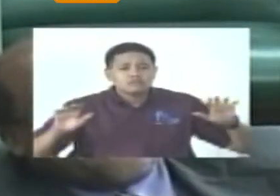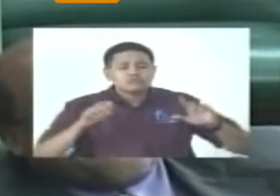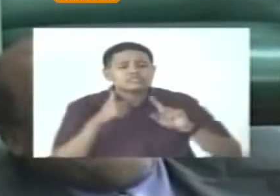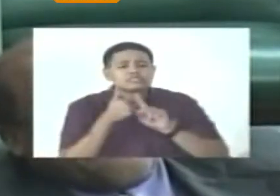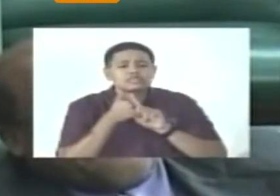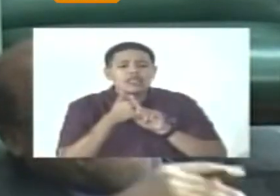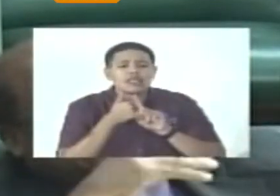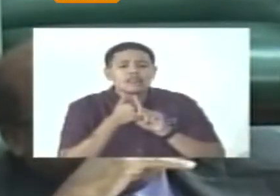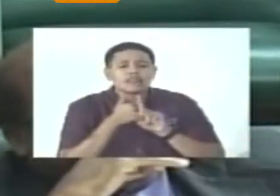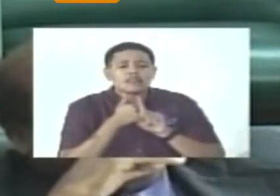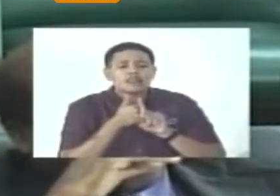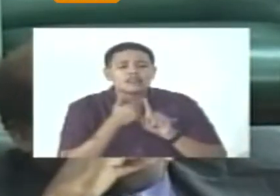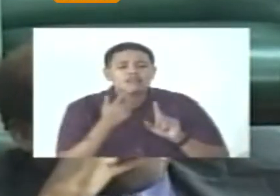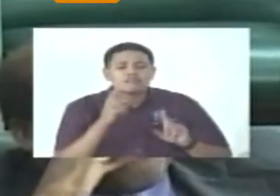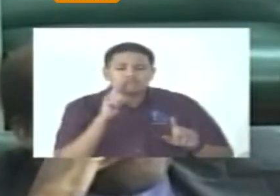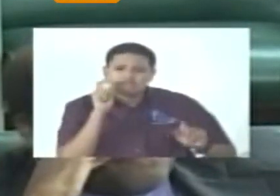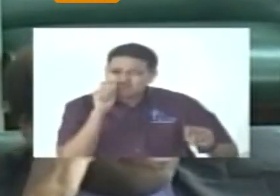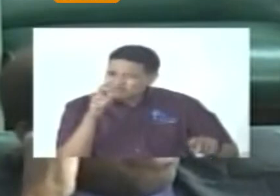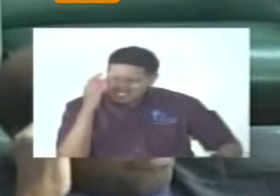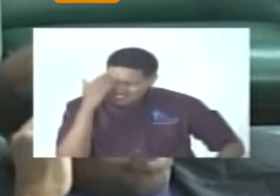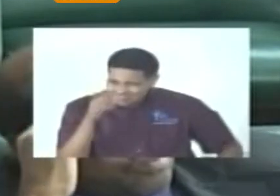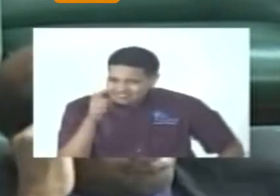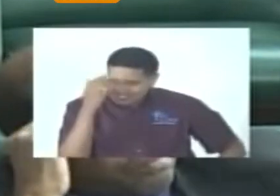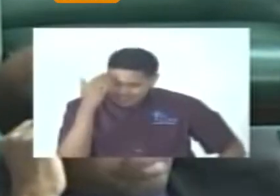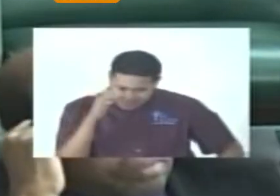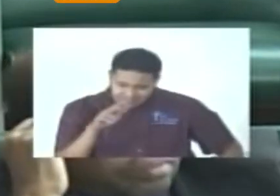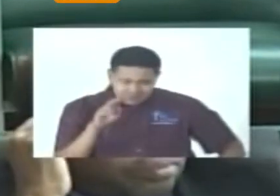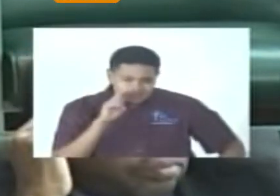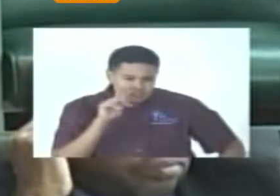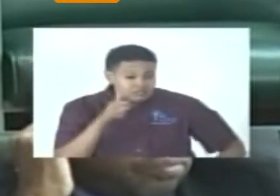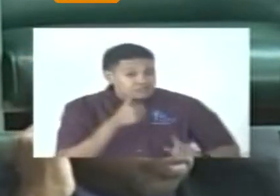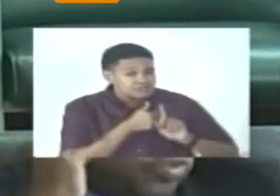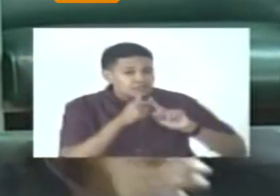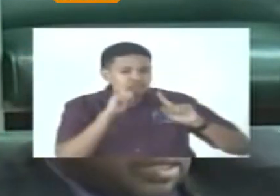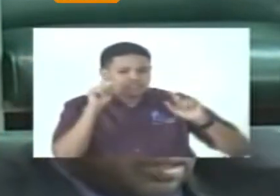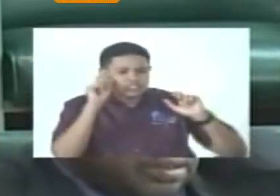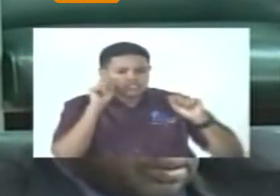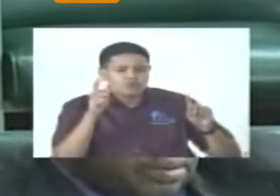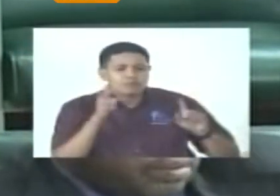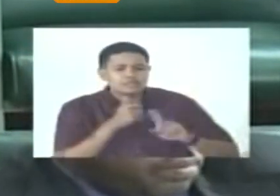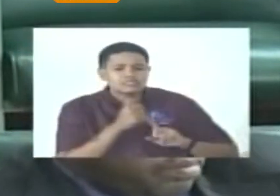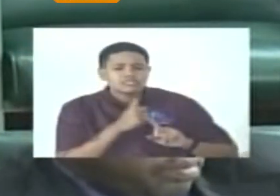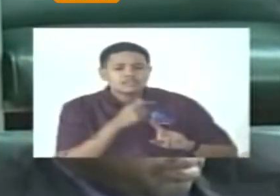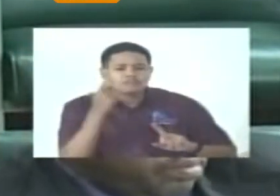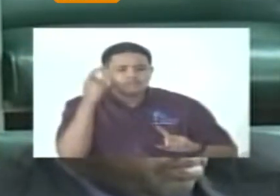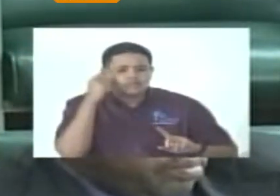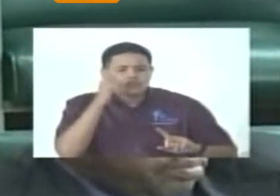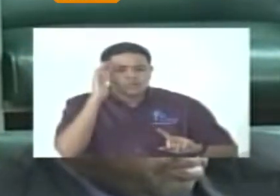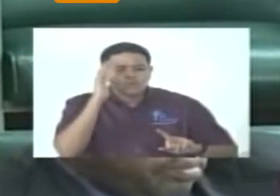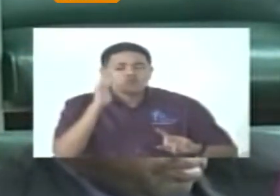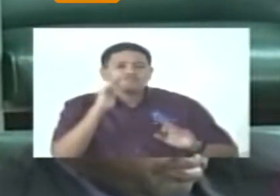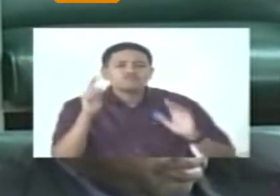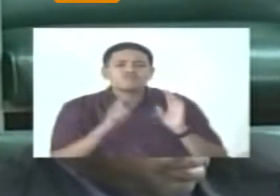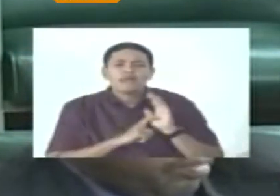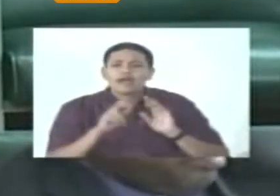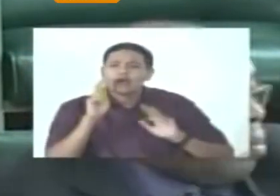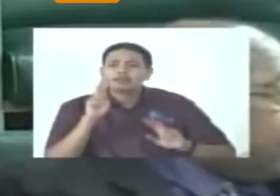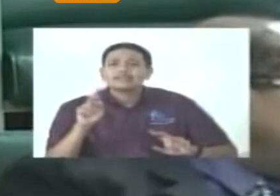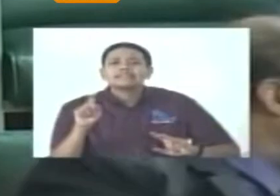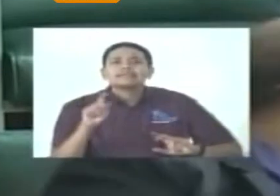himself quite surprised, and I think that he would recognize the need